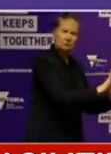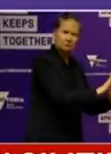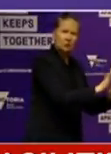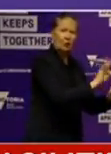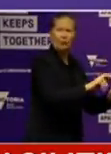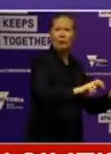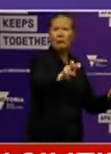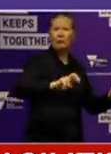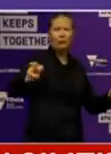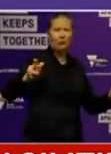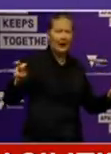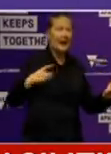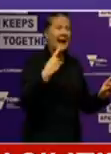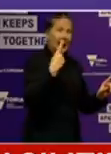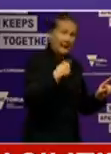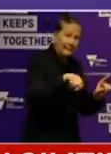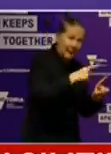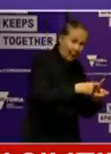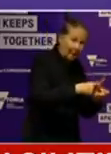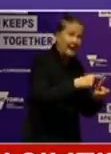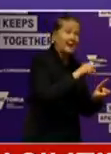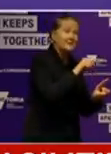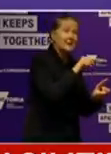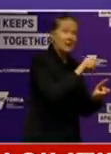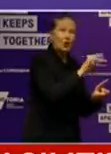be financially disadvantaged by these changes.